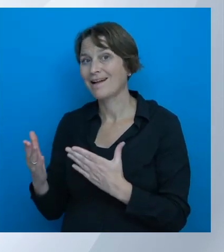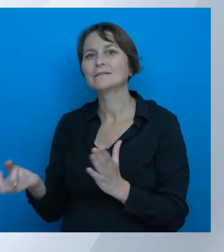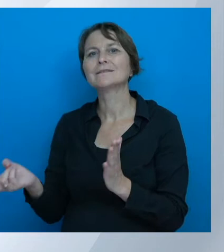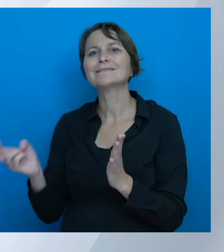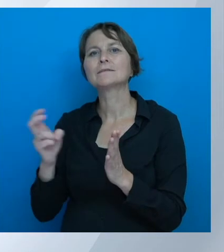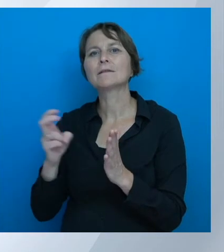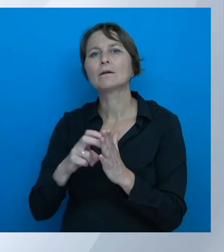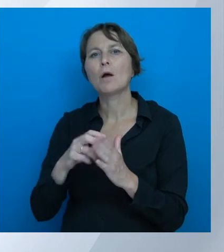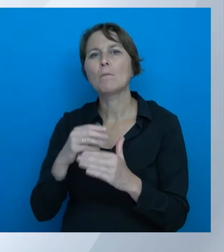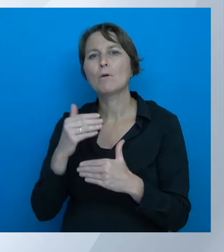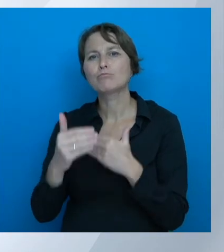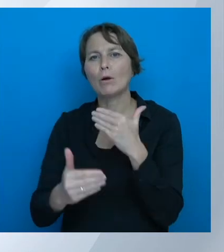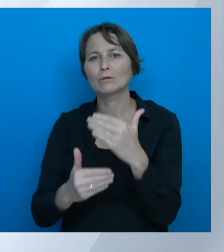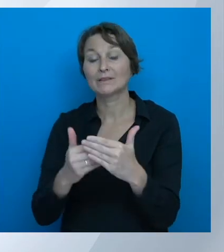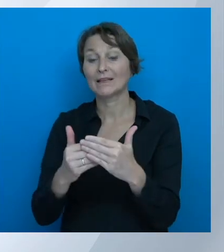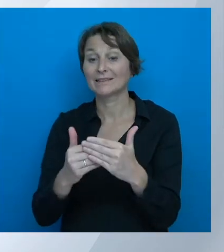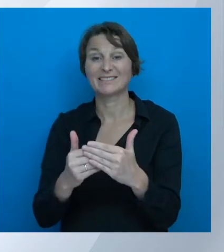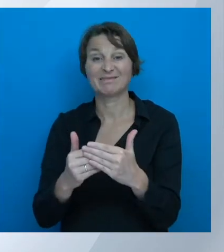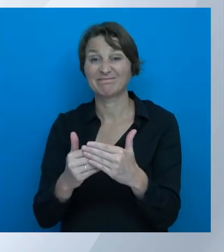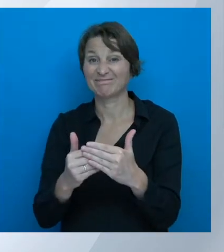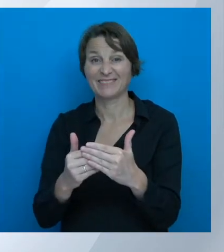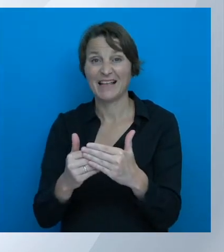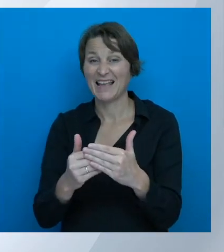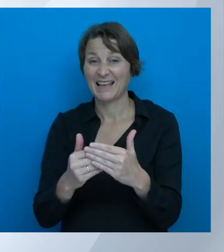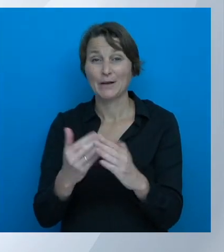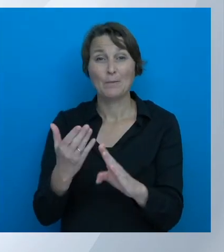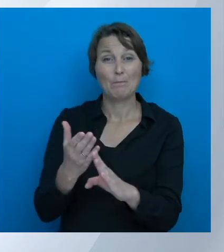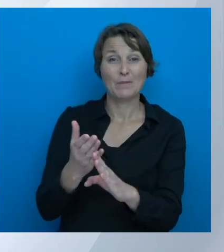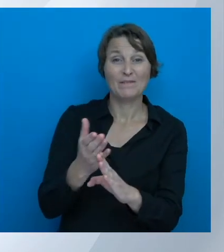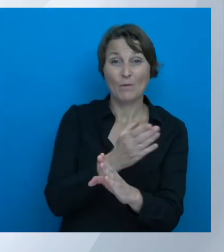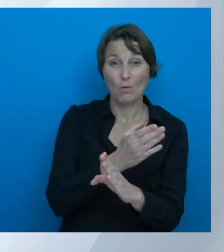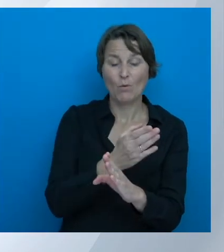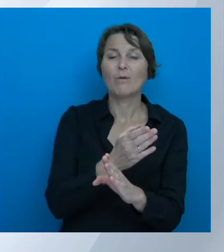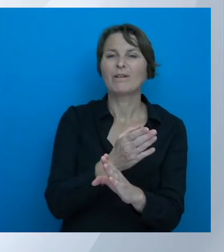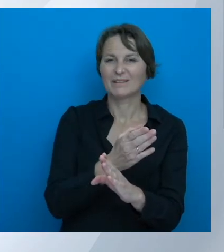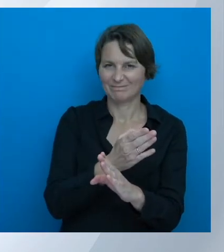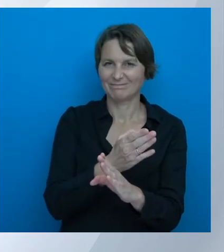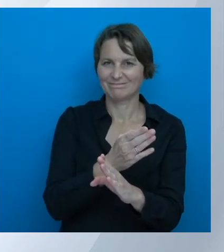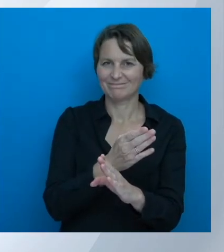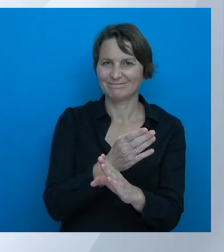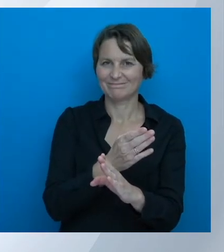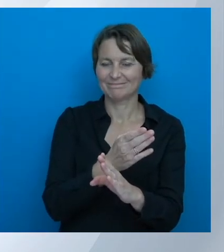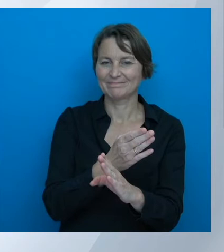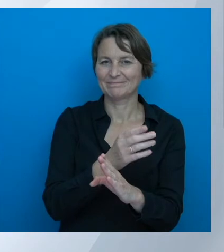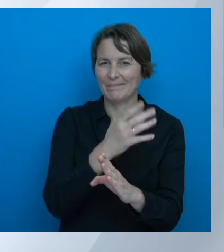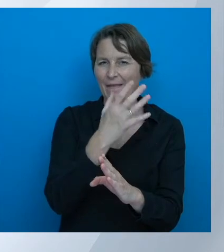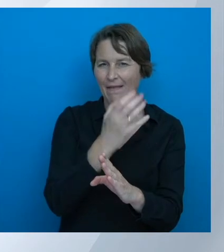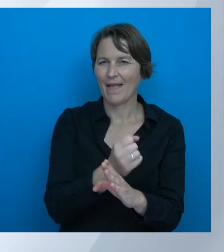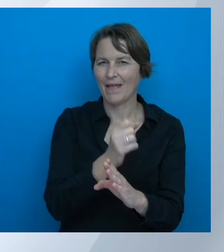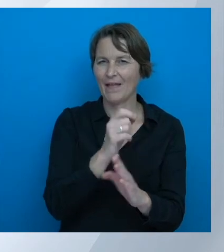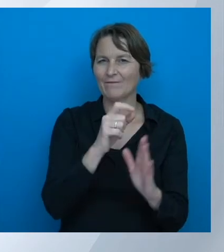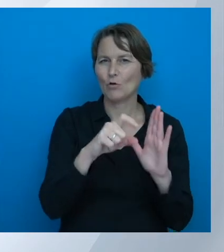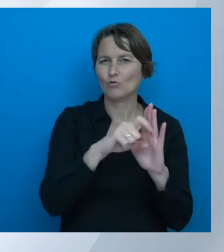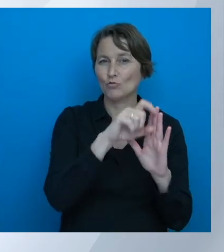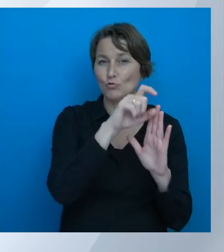literally just have exactly the same code that we had in our API.